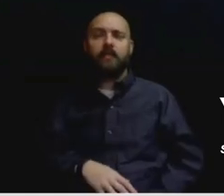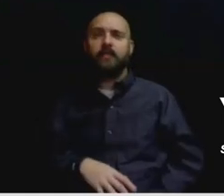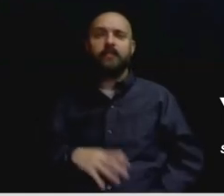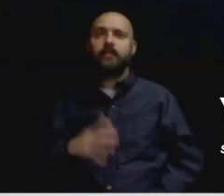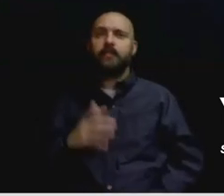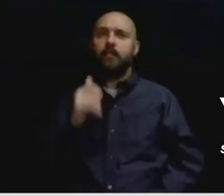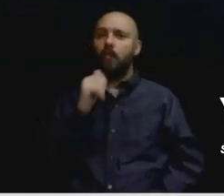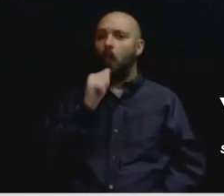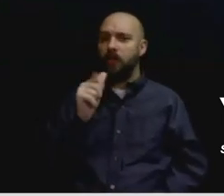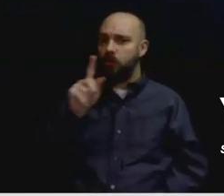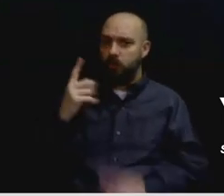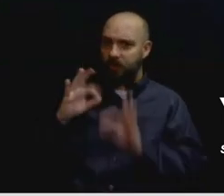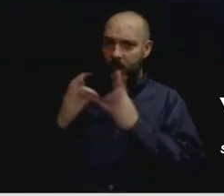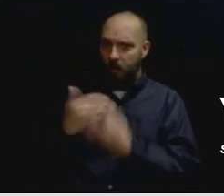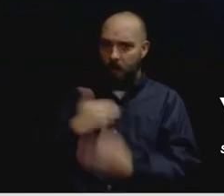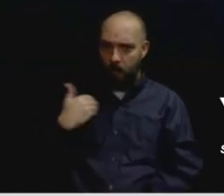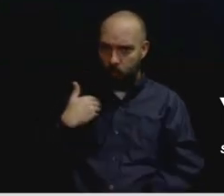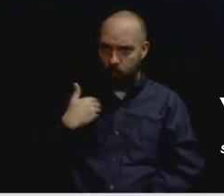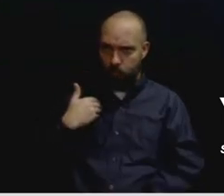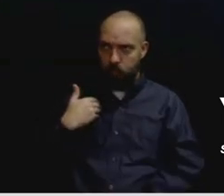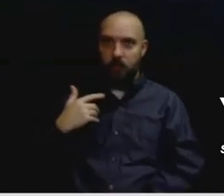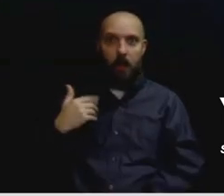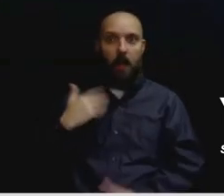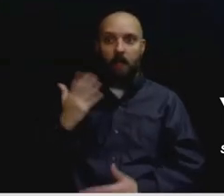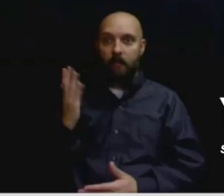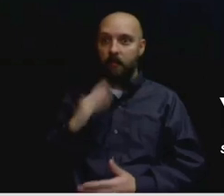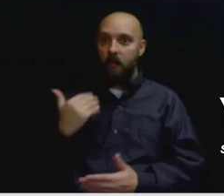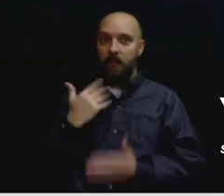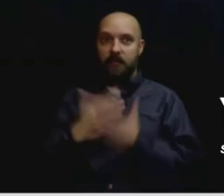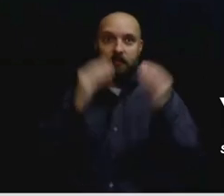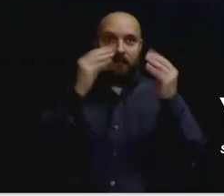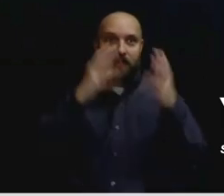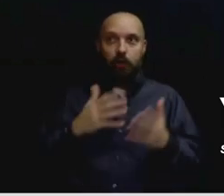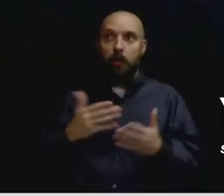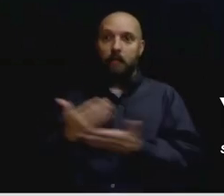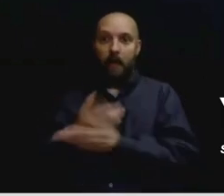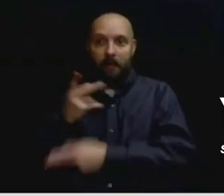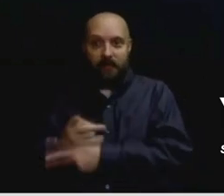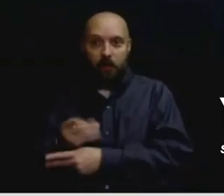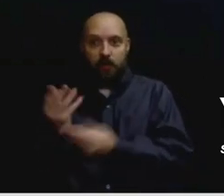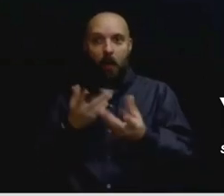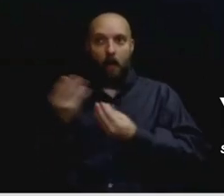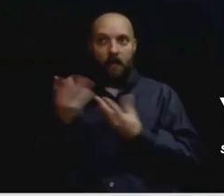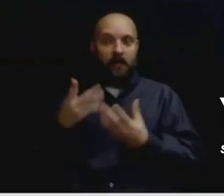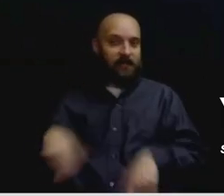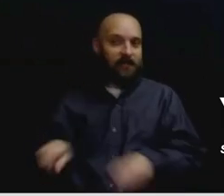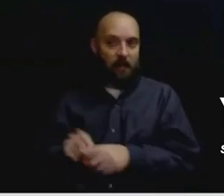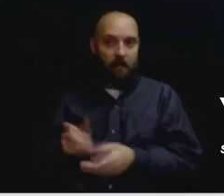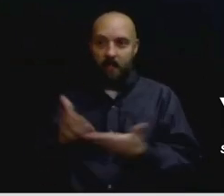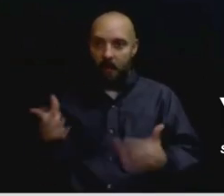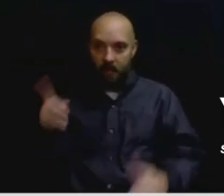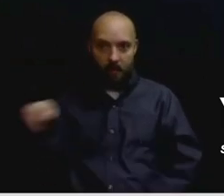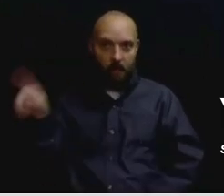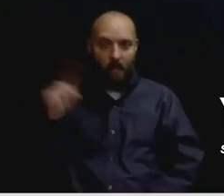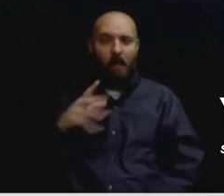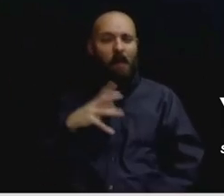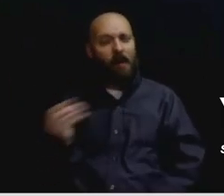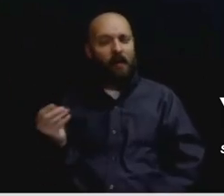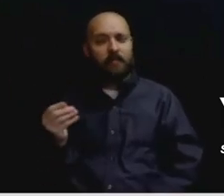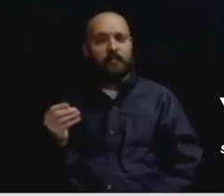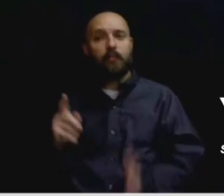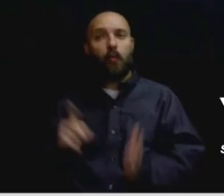family members. I had teachers and babysitters tell me that as well. And once they